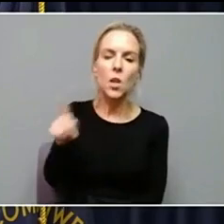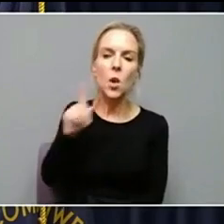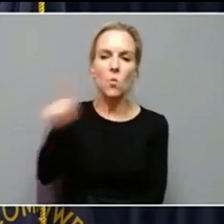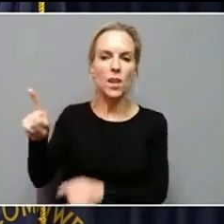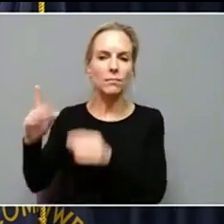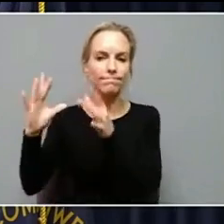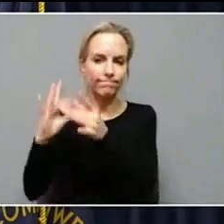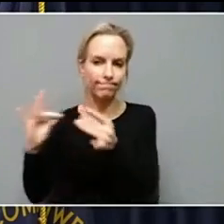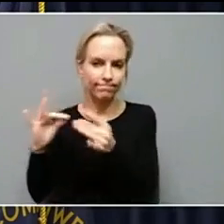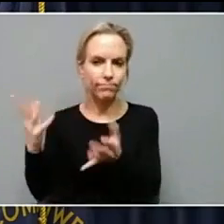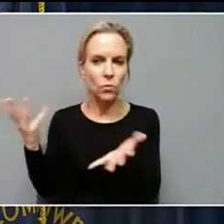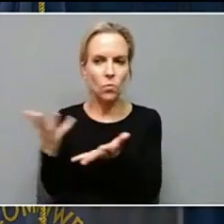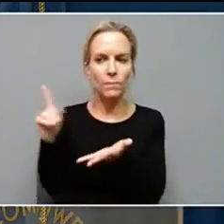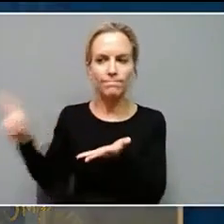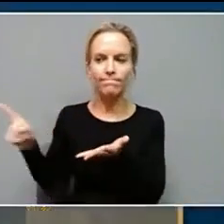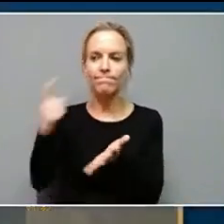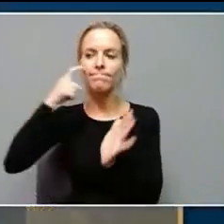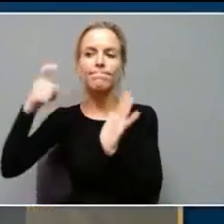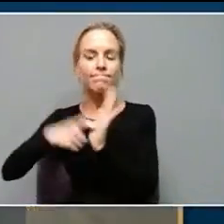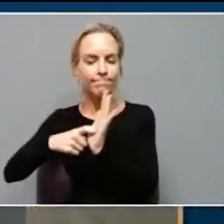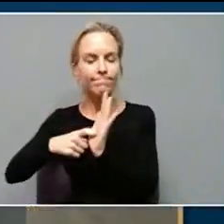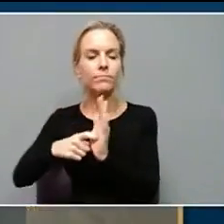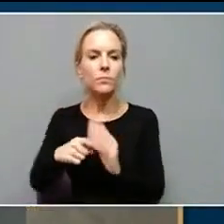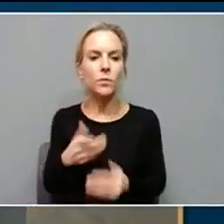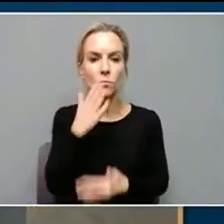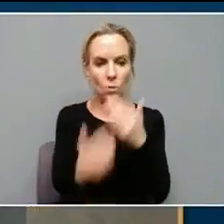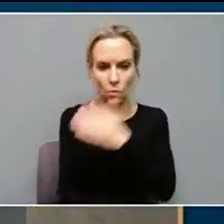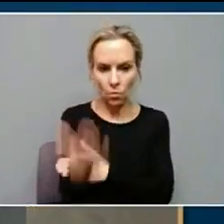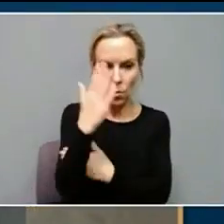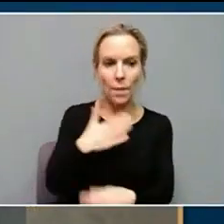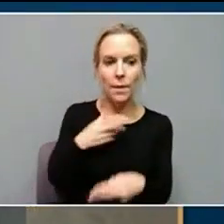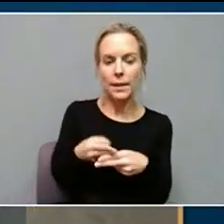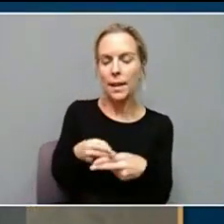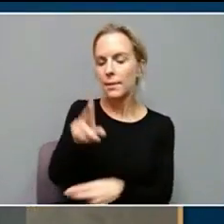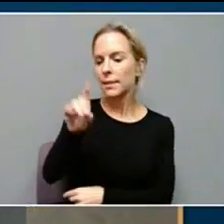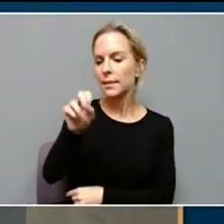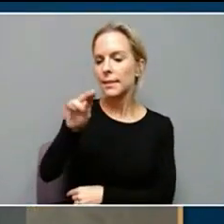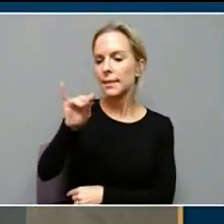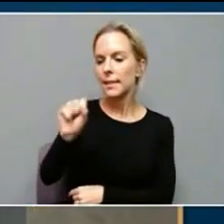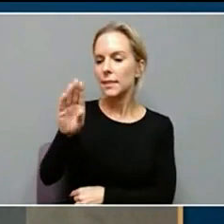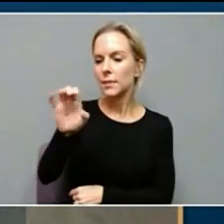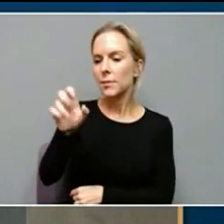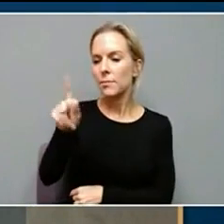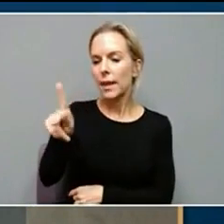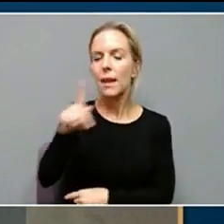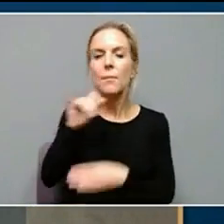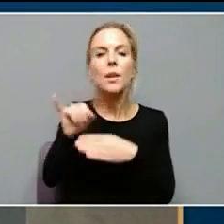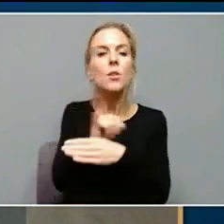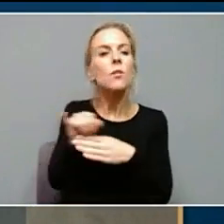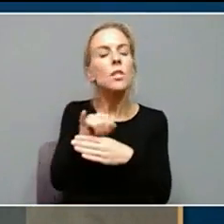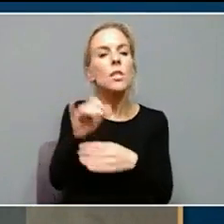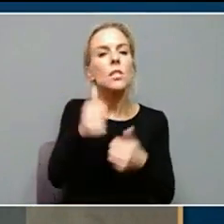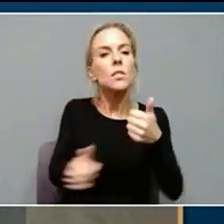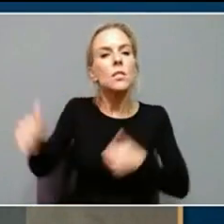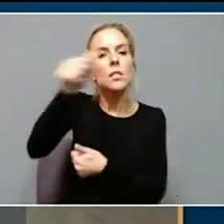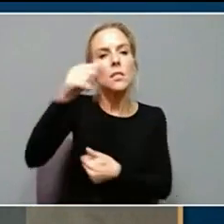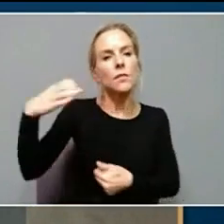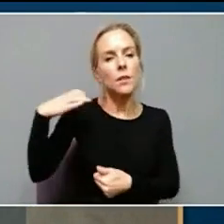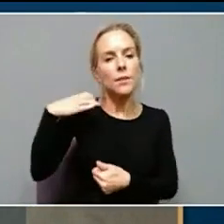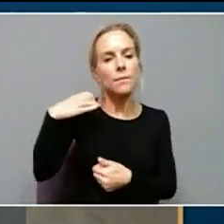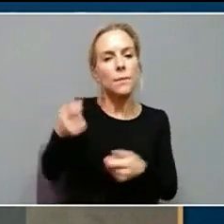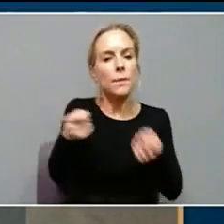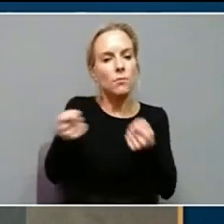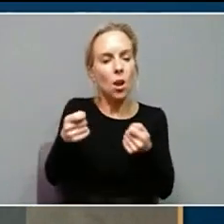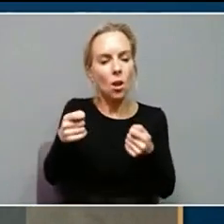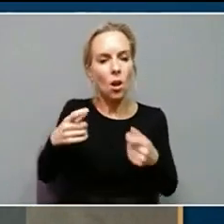they're seeing. Good morning. My name is Dennis Beck, and I'm the Interim Chief Administrative Officer of Deaconess Henderson Hospital and